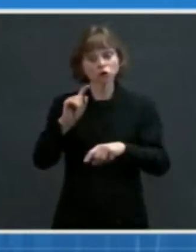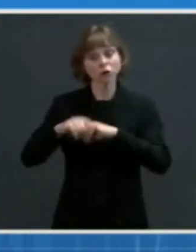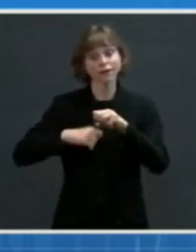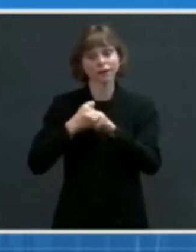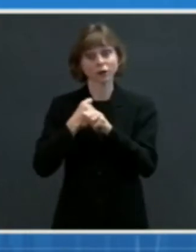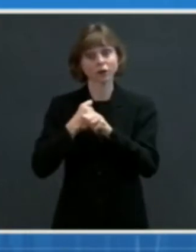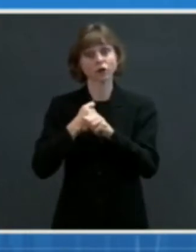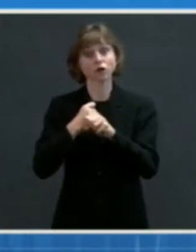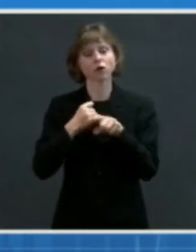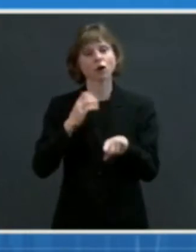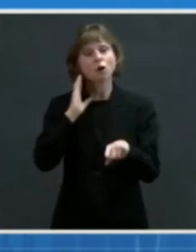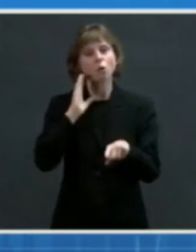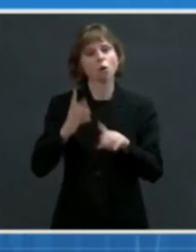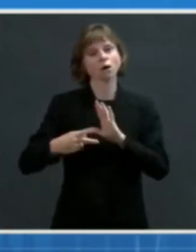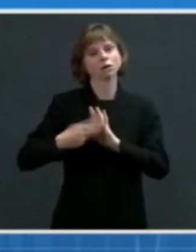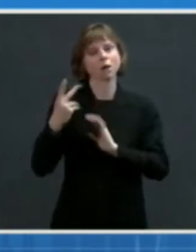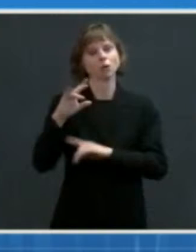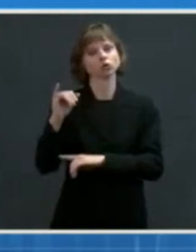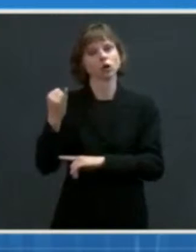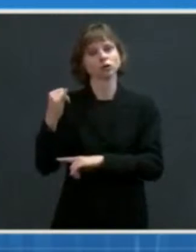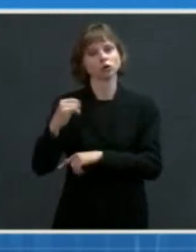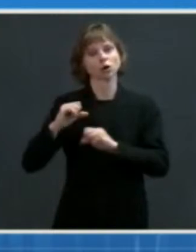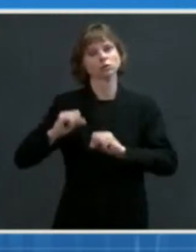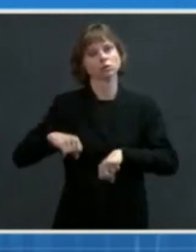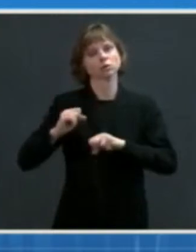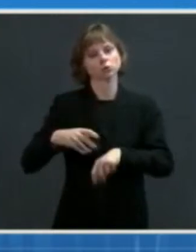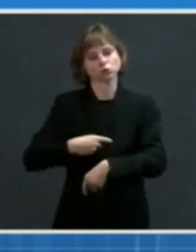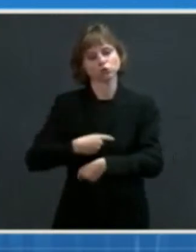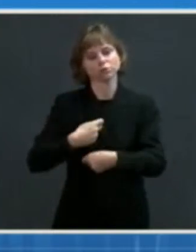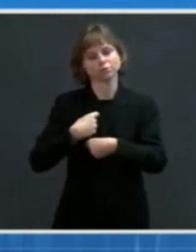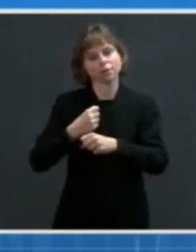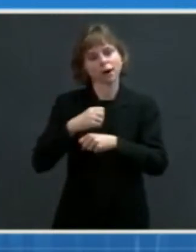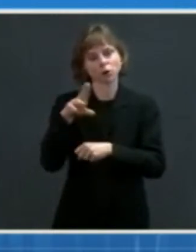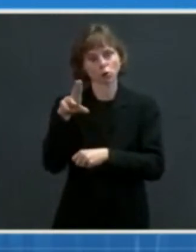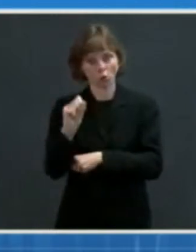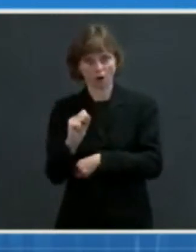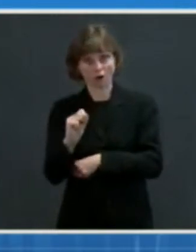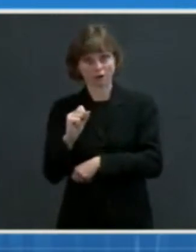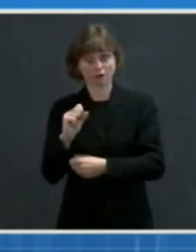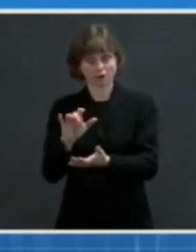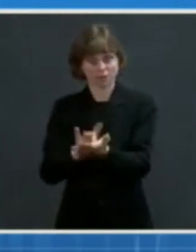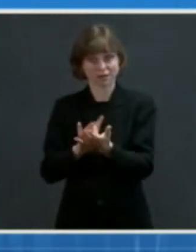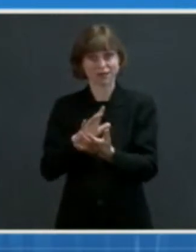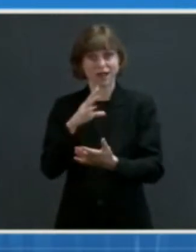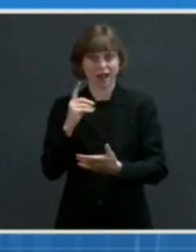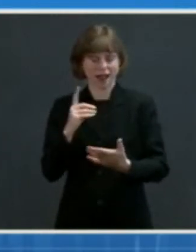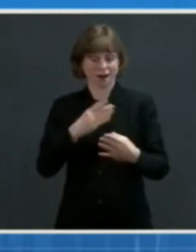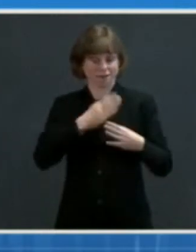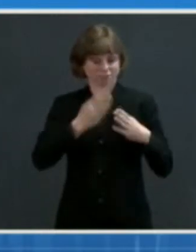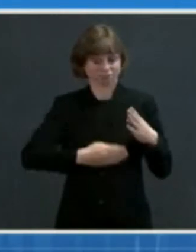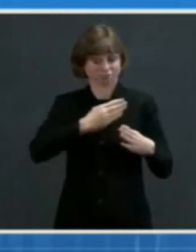U.S. capacity to produce drug substance and increase the U.S. capacity for fill and finish.